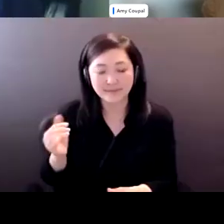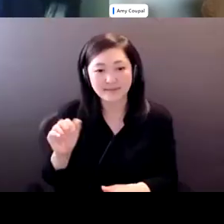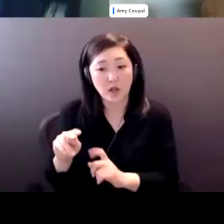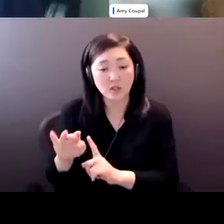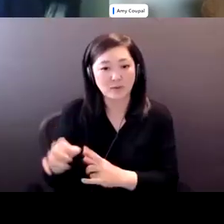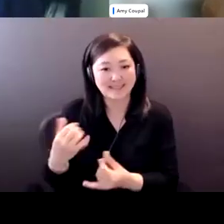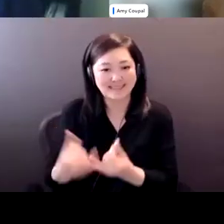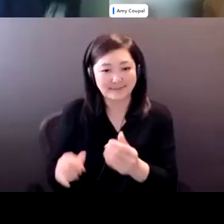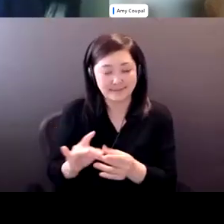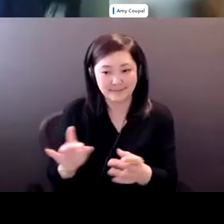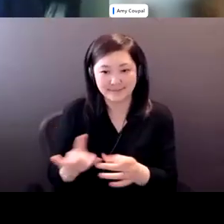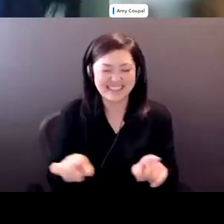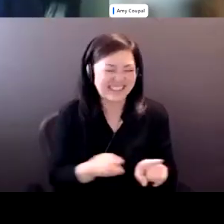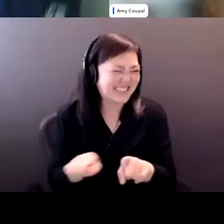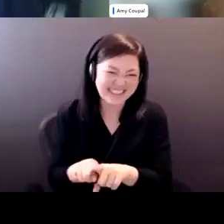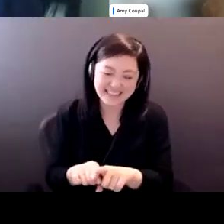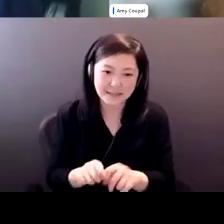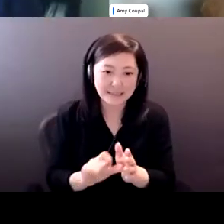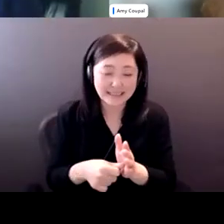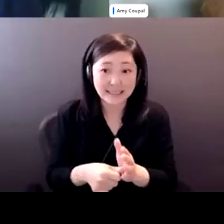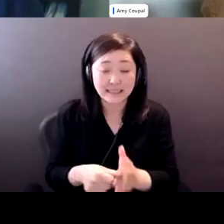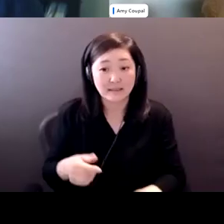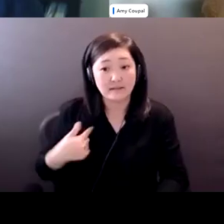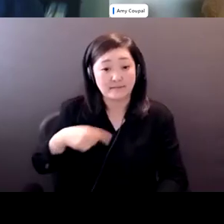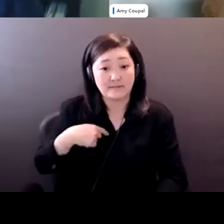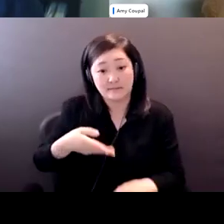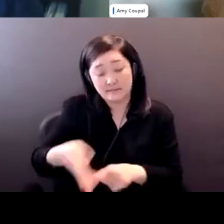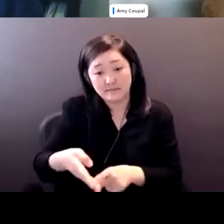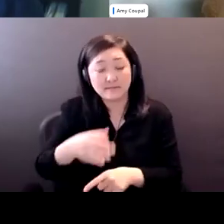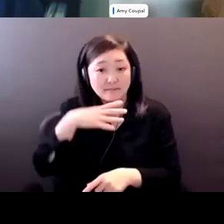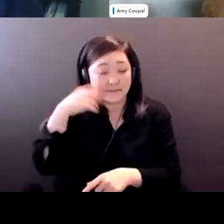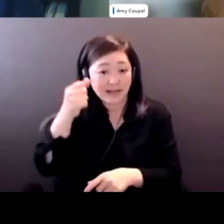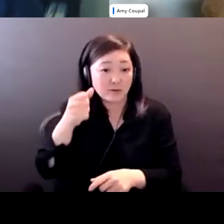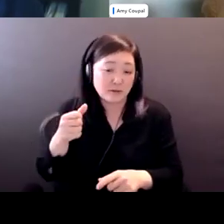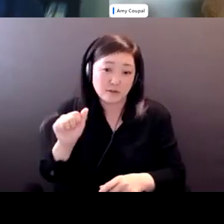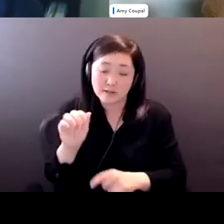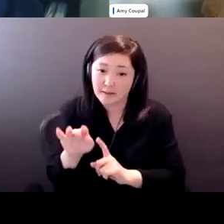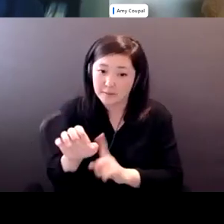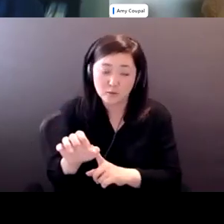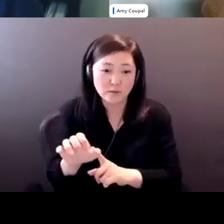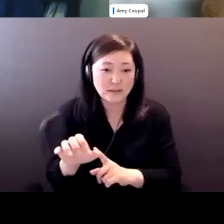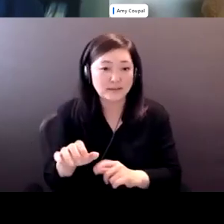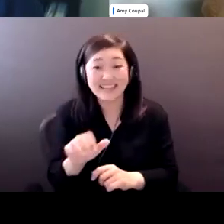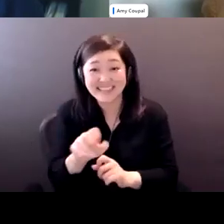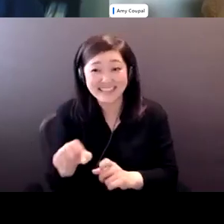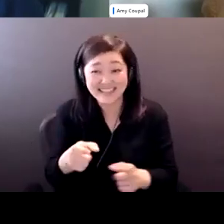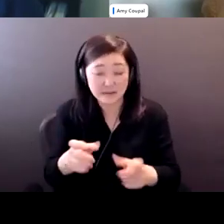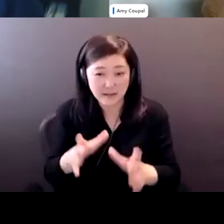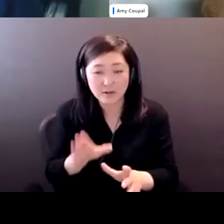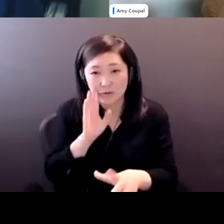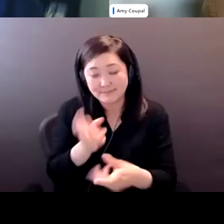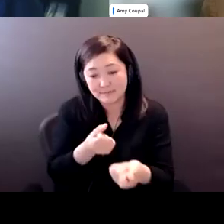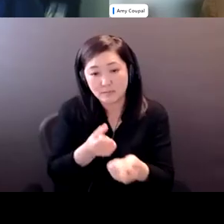the same thing. So our field is specifically elder abuse, and case managers across the province support older